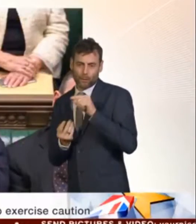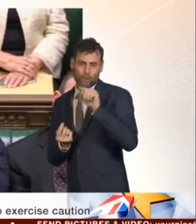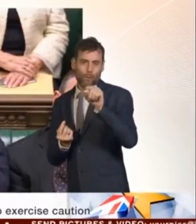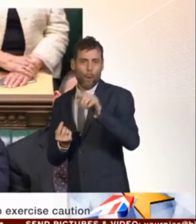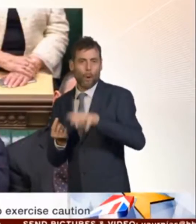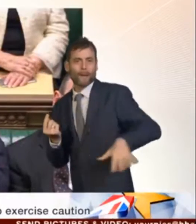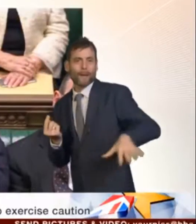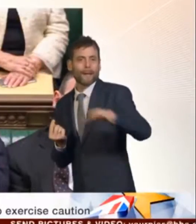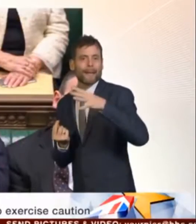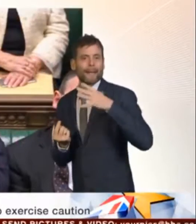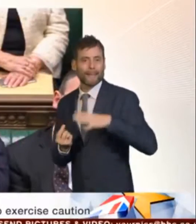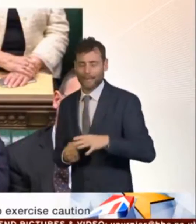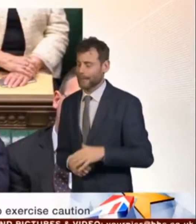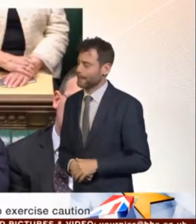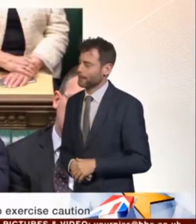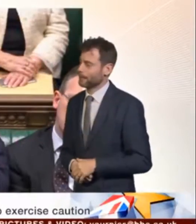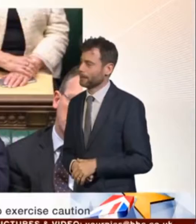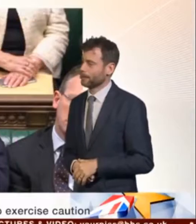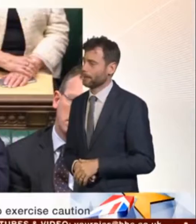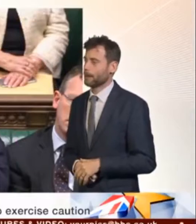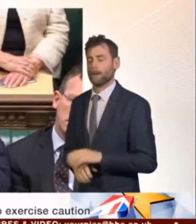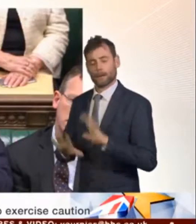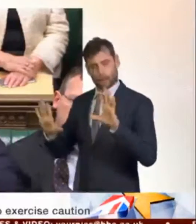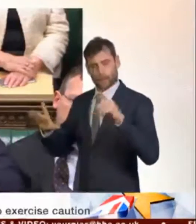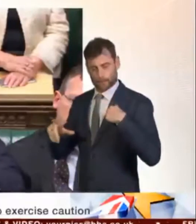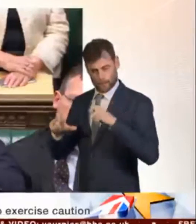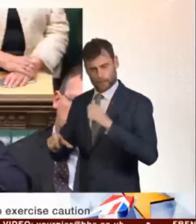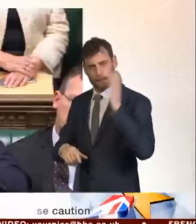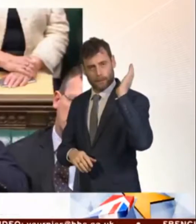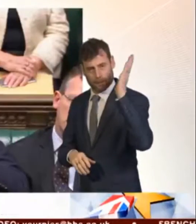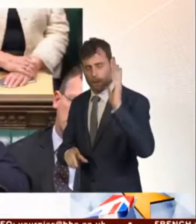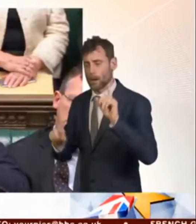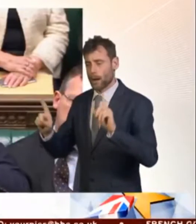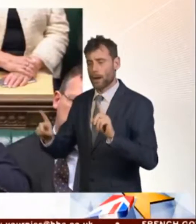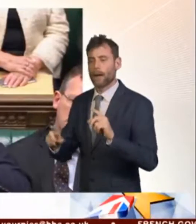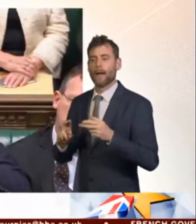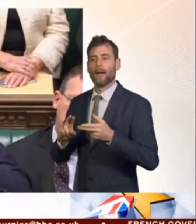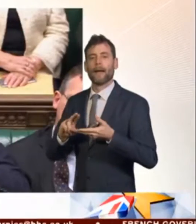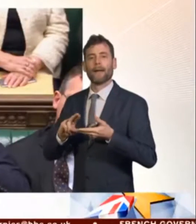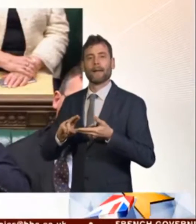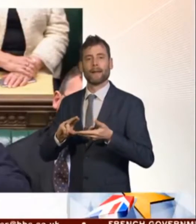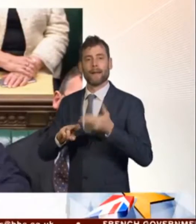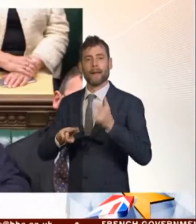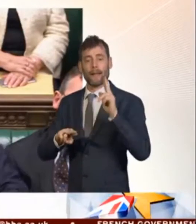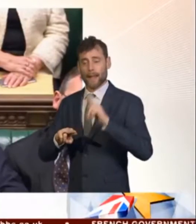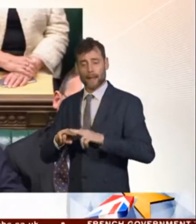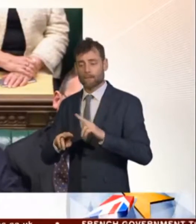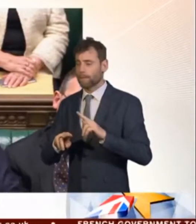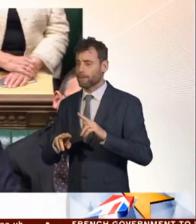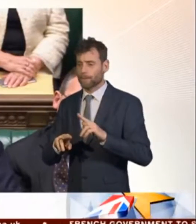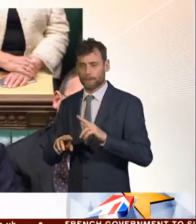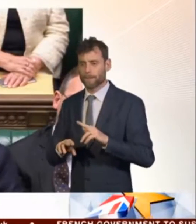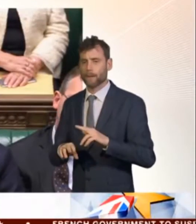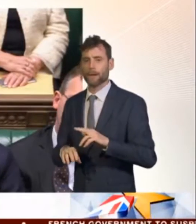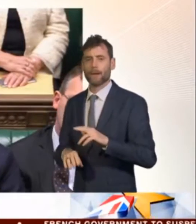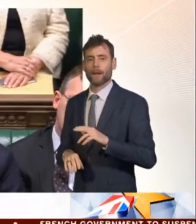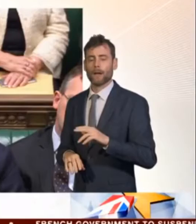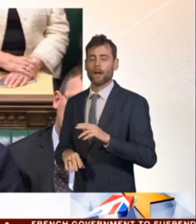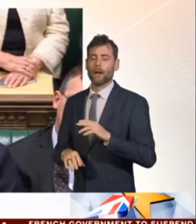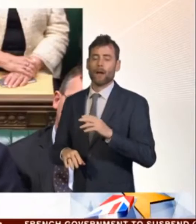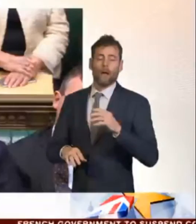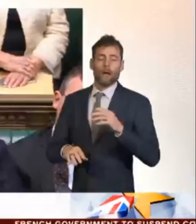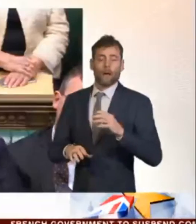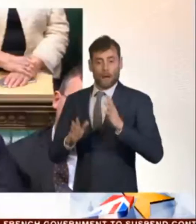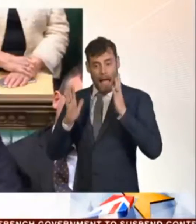what he will appreciate, I won't give way for a while, the consequences of not following the principles of transparency on the one